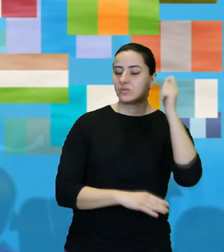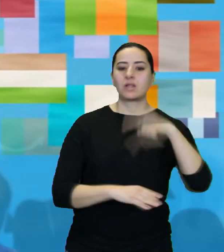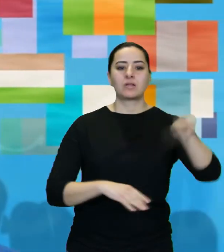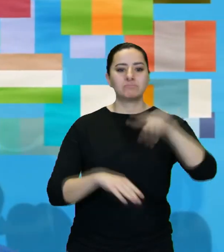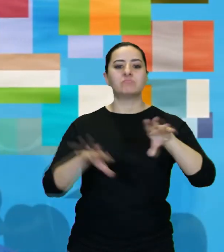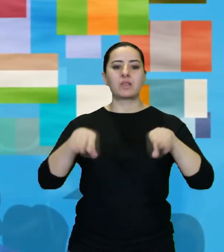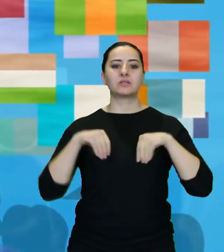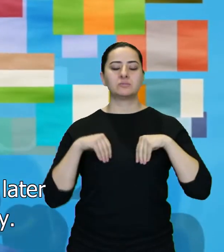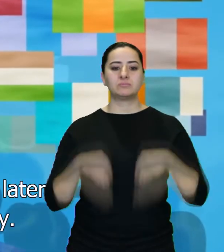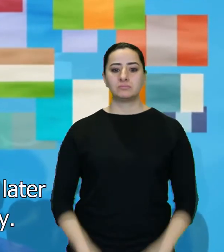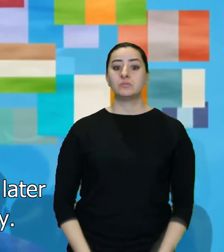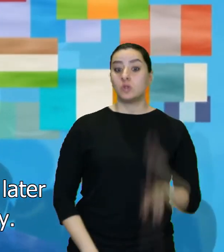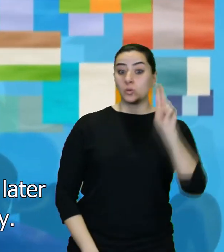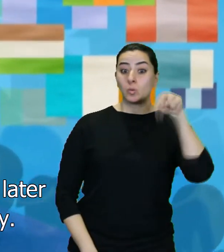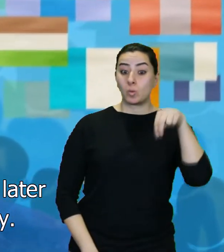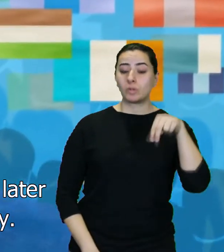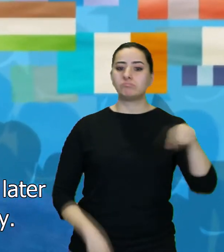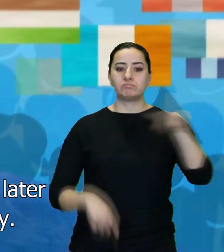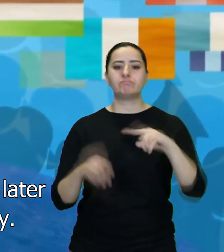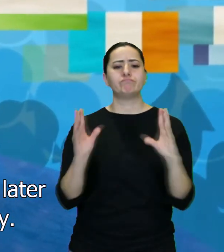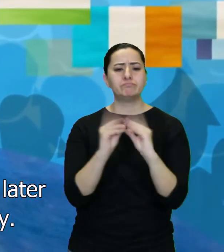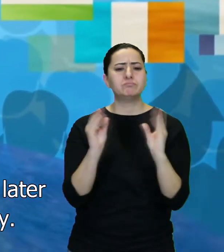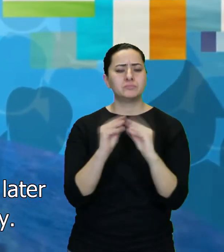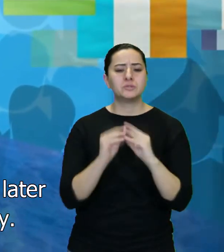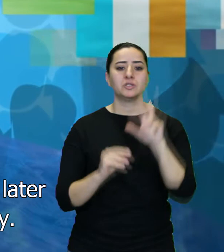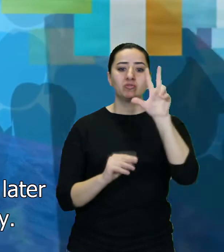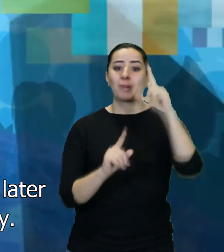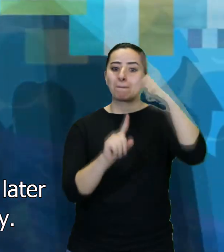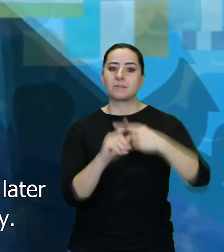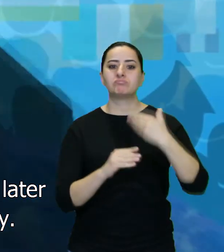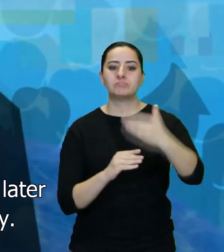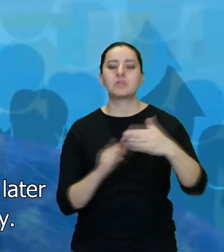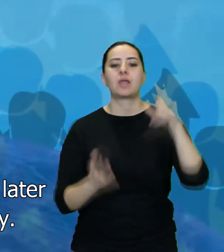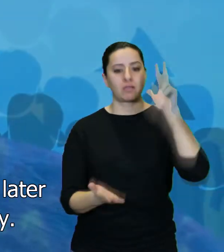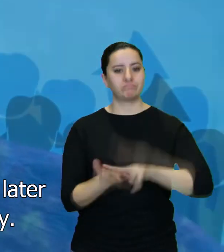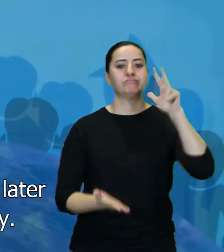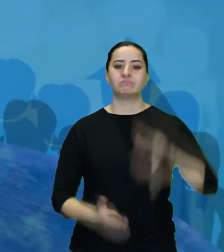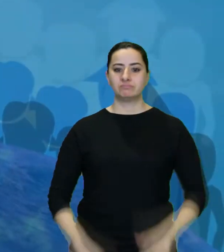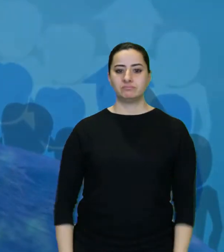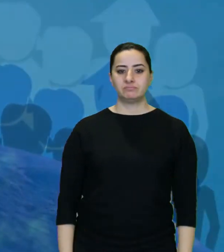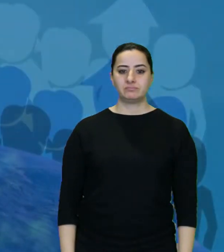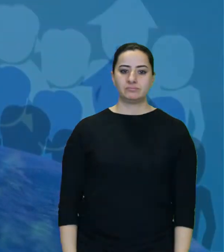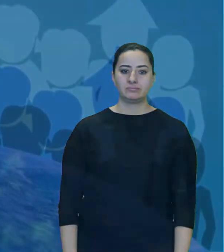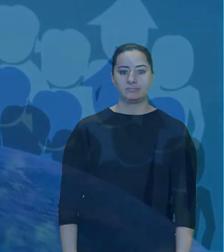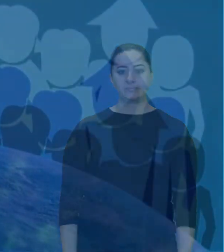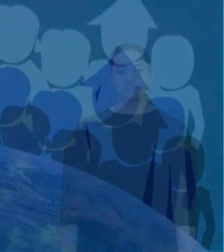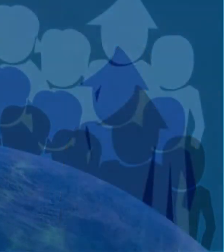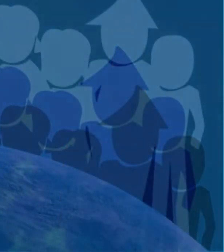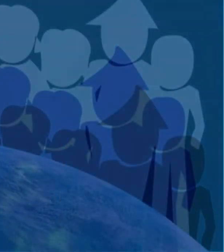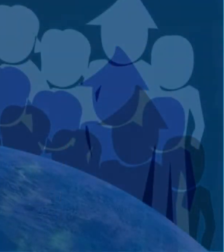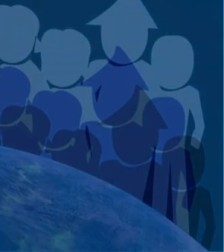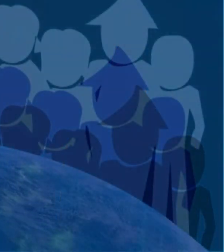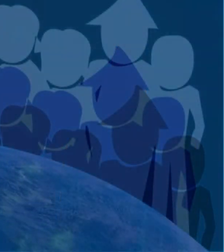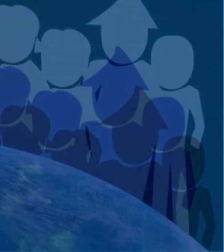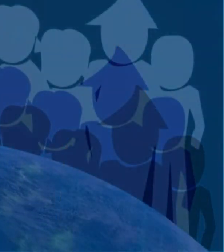Japan. It was endorsed 3 months later by the UN General Assembly. A high-rise building with colorless or gray flags